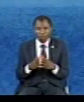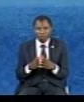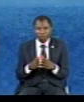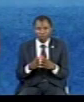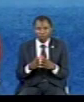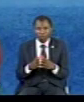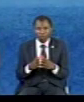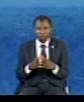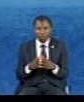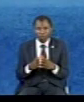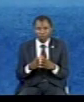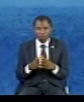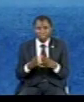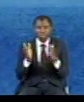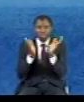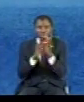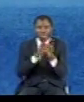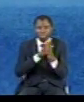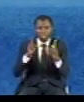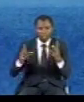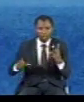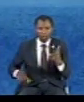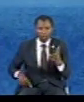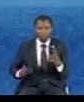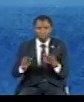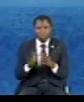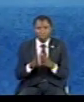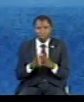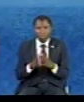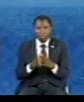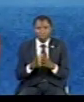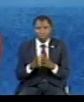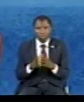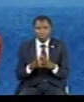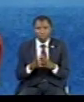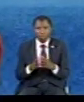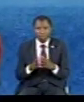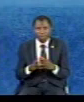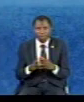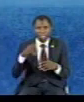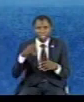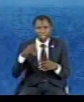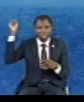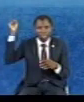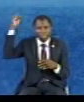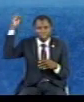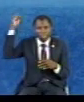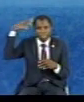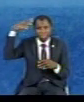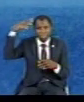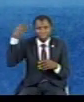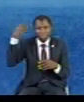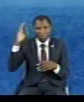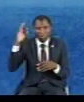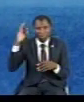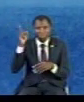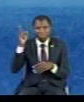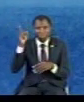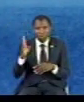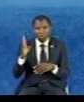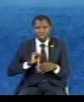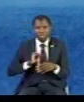South Region. Praise the Lord. By the grace of God, I want to testify of what God has done for